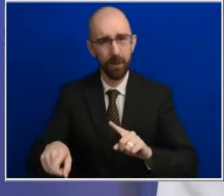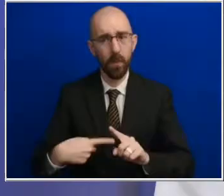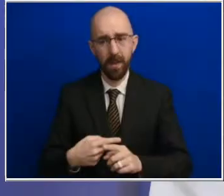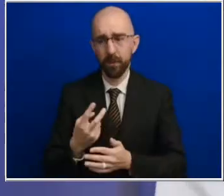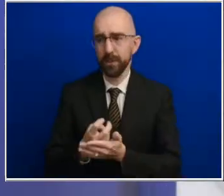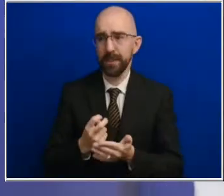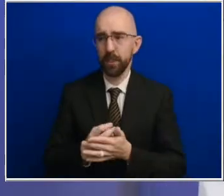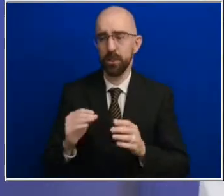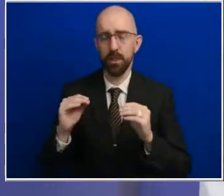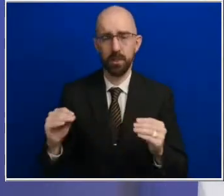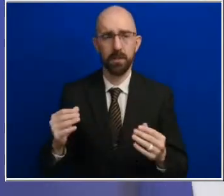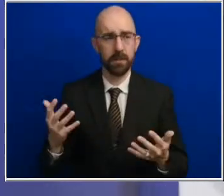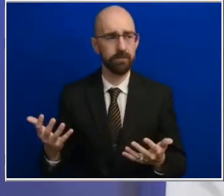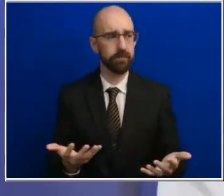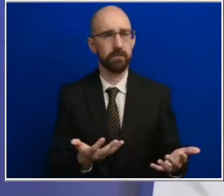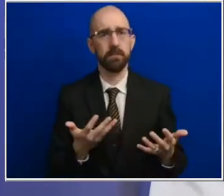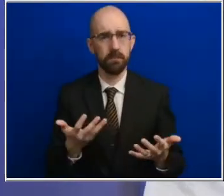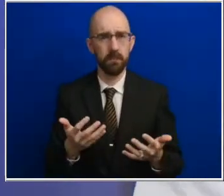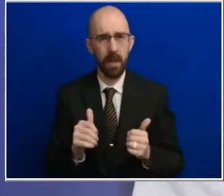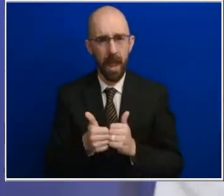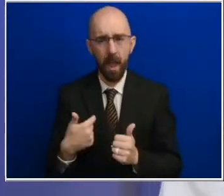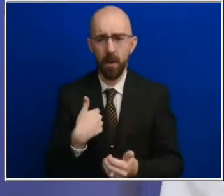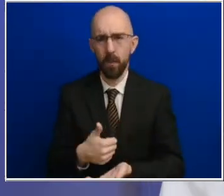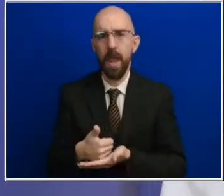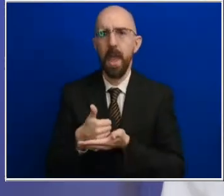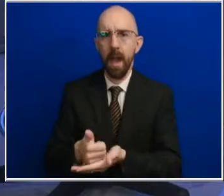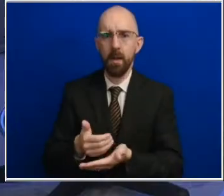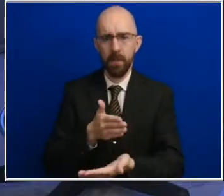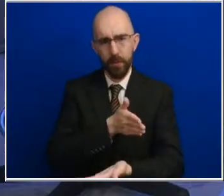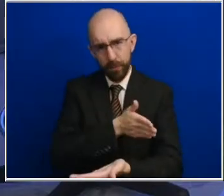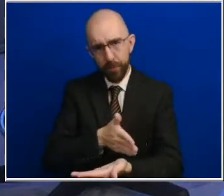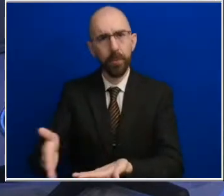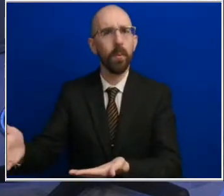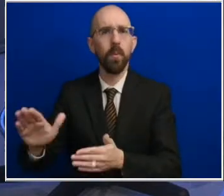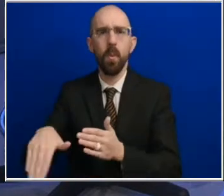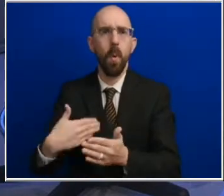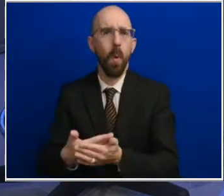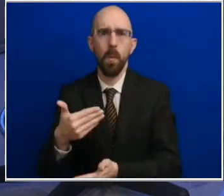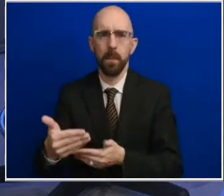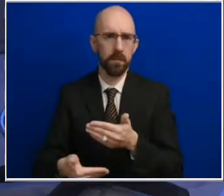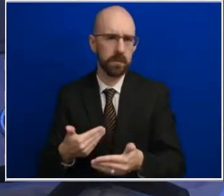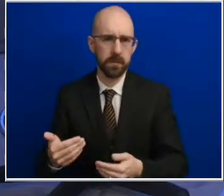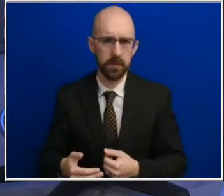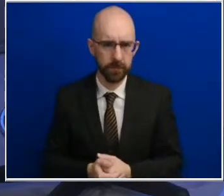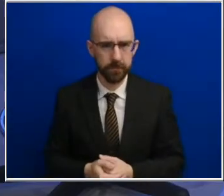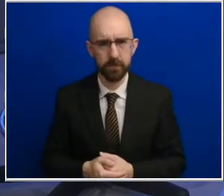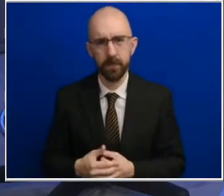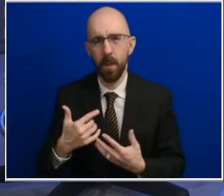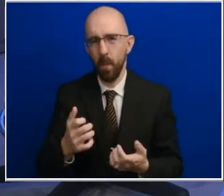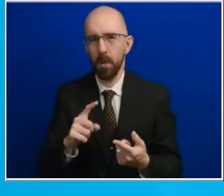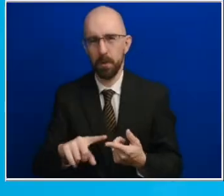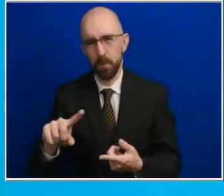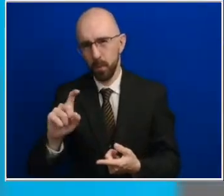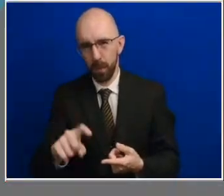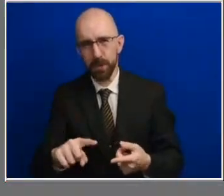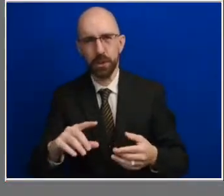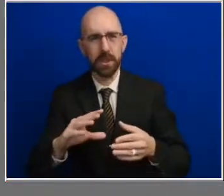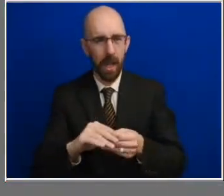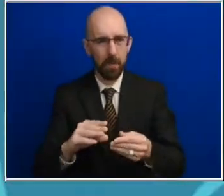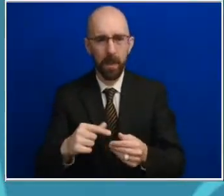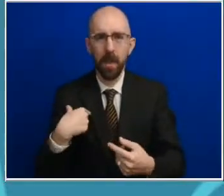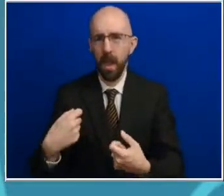think it's how can we help someone throughout that whole stage. I want to get to the questions and the comments because we have them coming in right